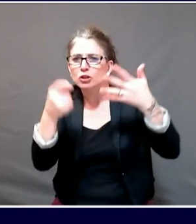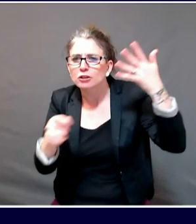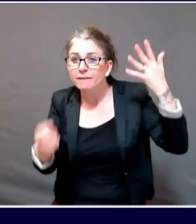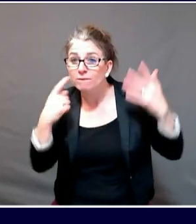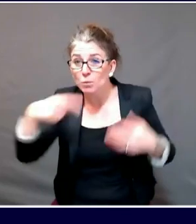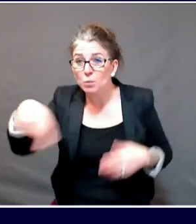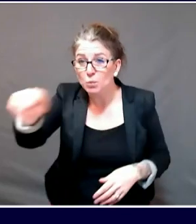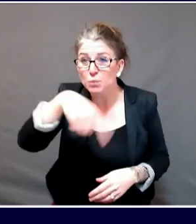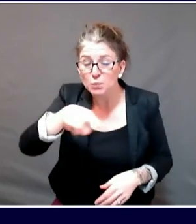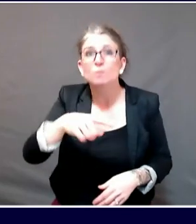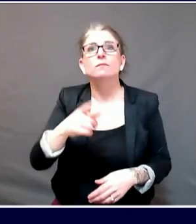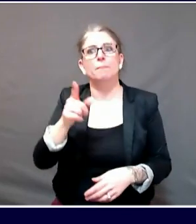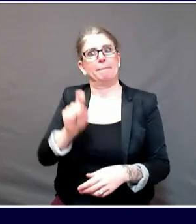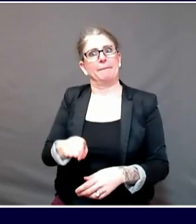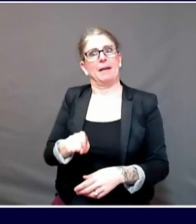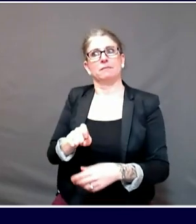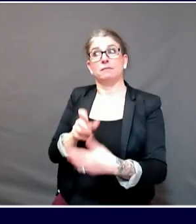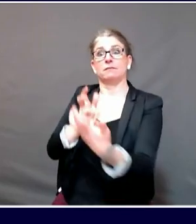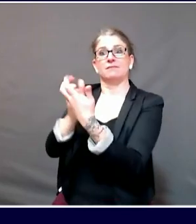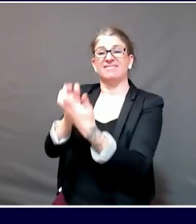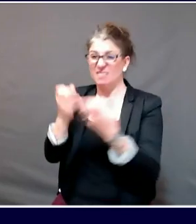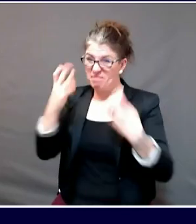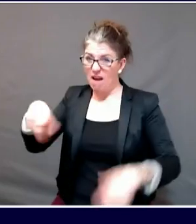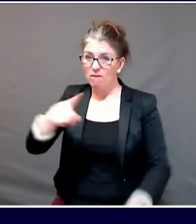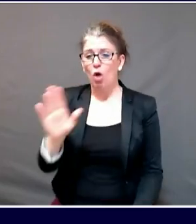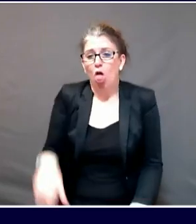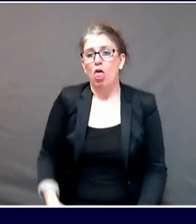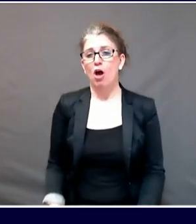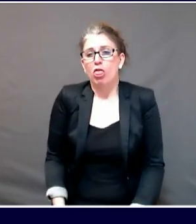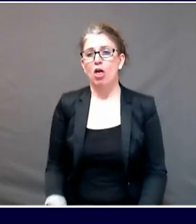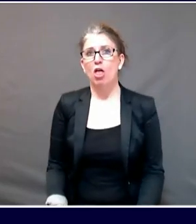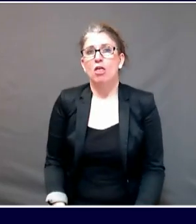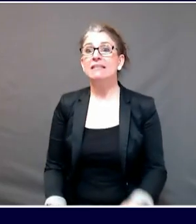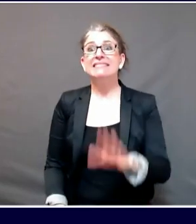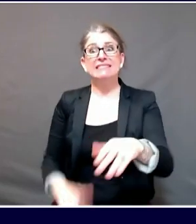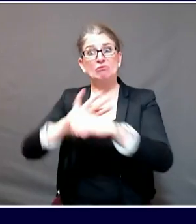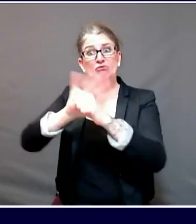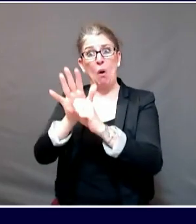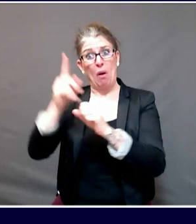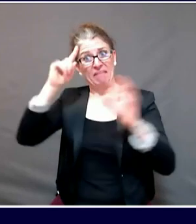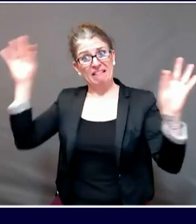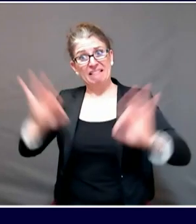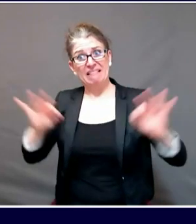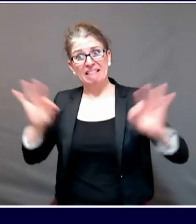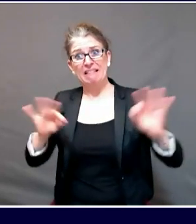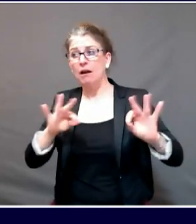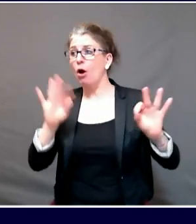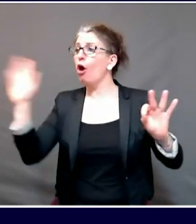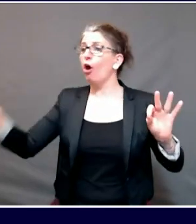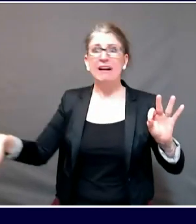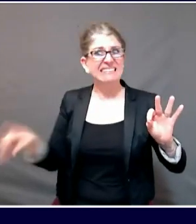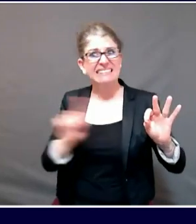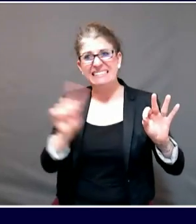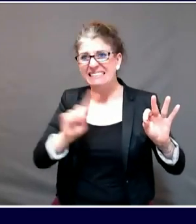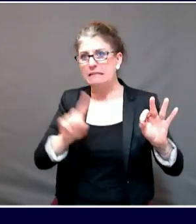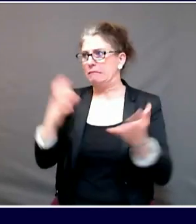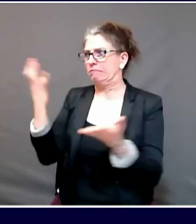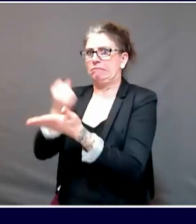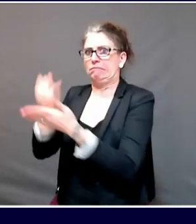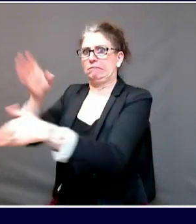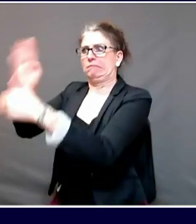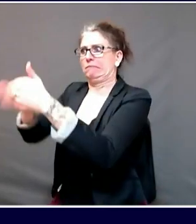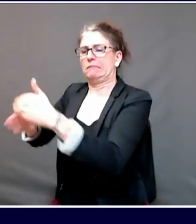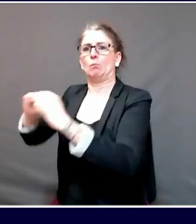pandemic need to be picked up today. If you're due for any of those things, be they screenings or preventive